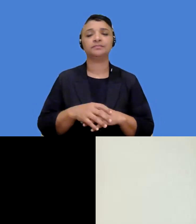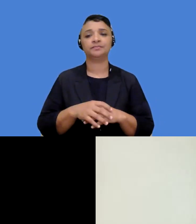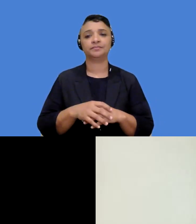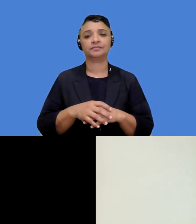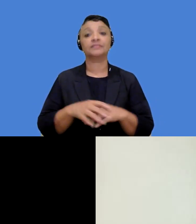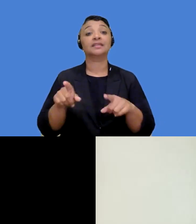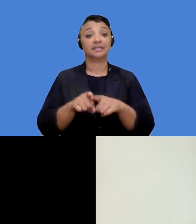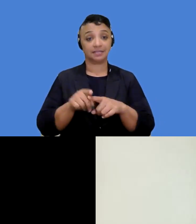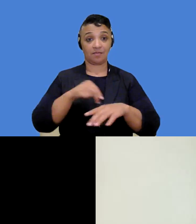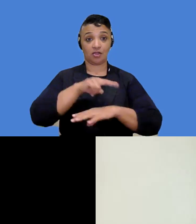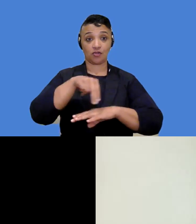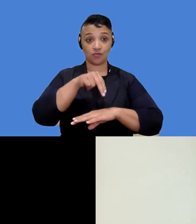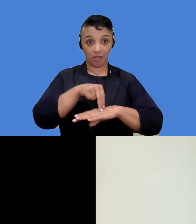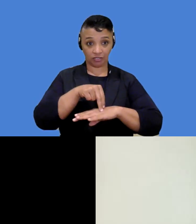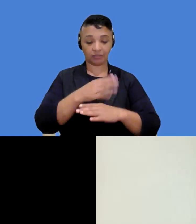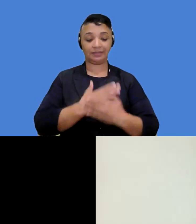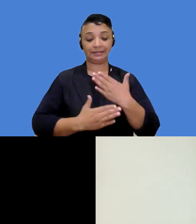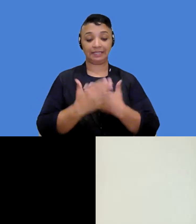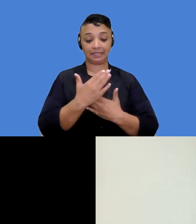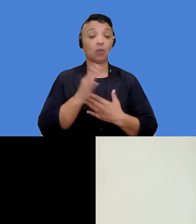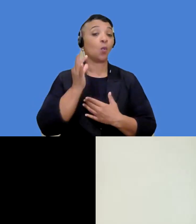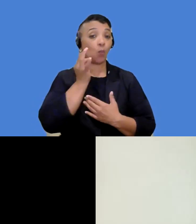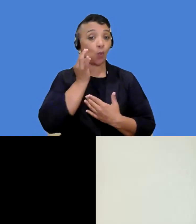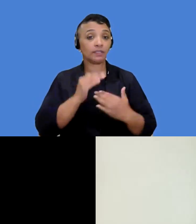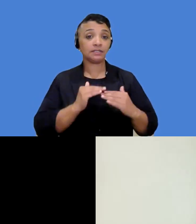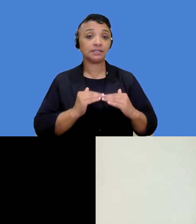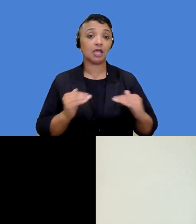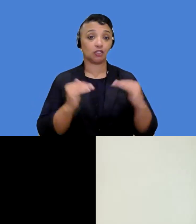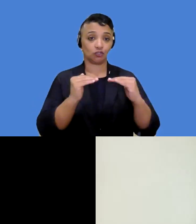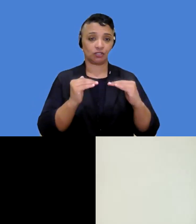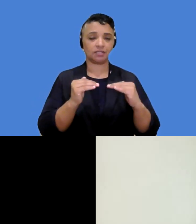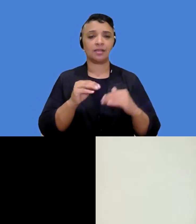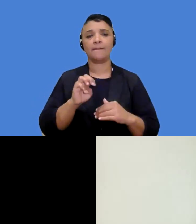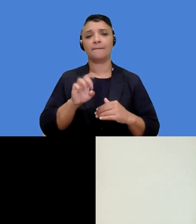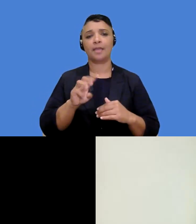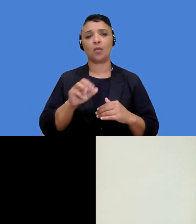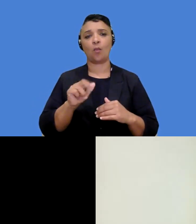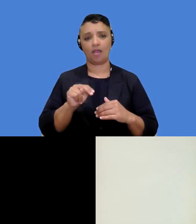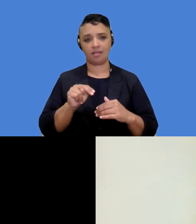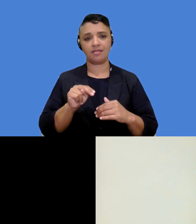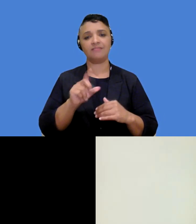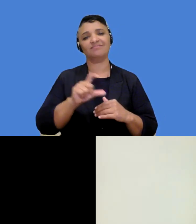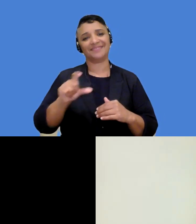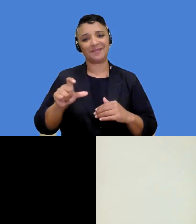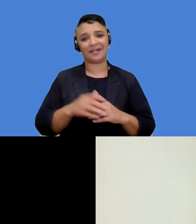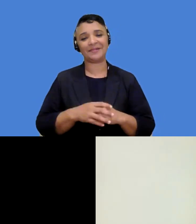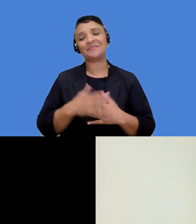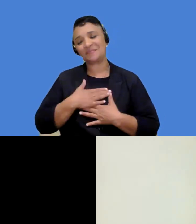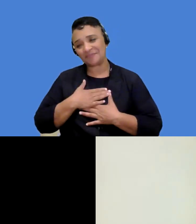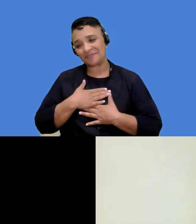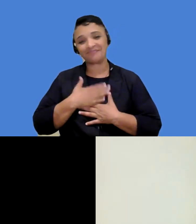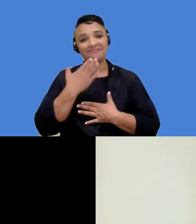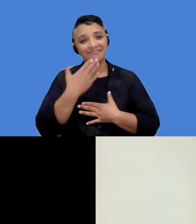Indigenous Disabled Women Association Nepal, NIDWAN. Pratima, we are so happy to have you with us, and we